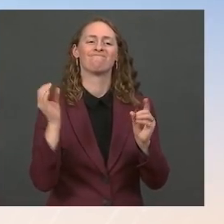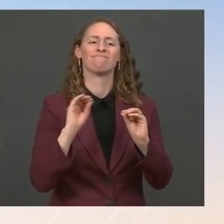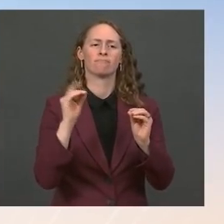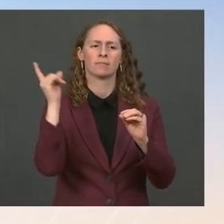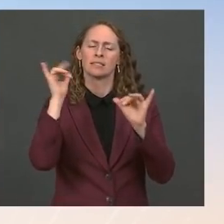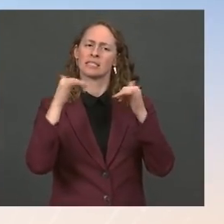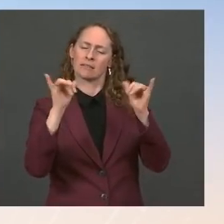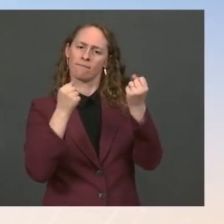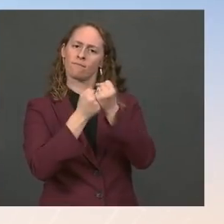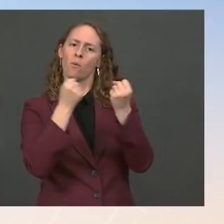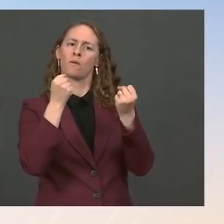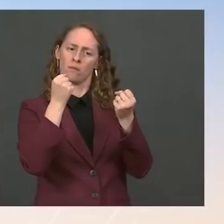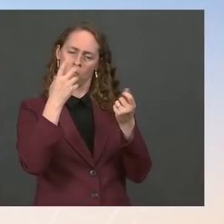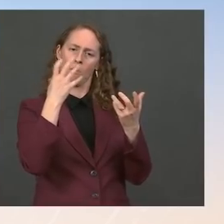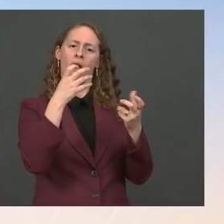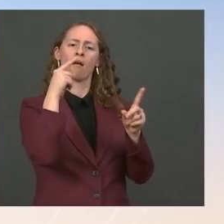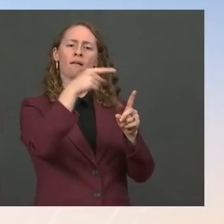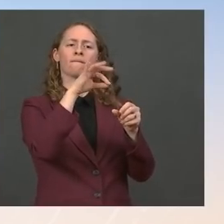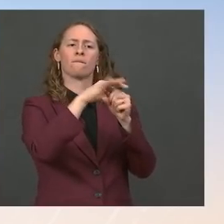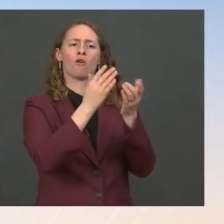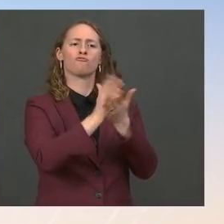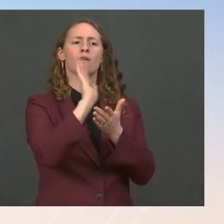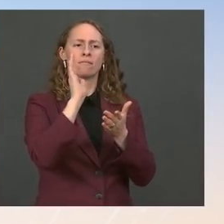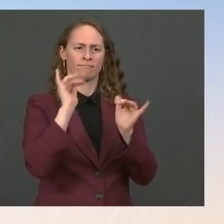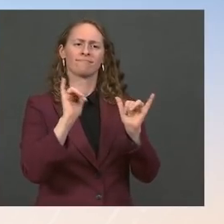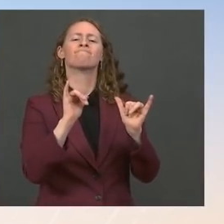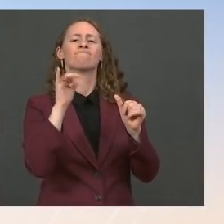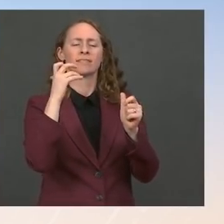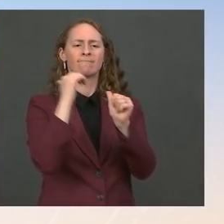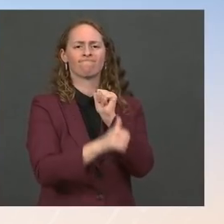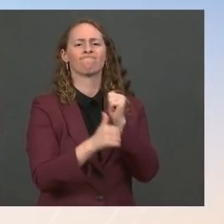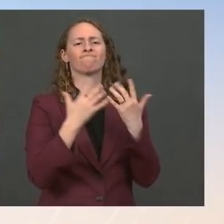conversations I just outlined for all of you.